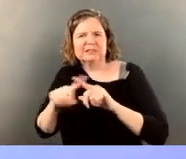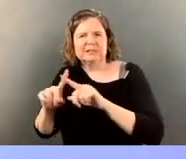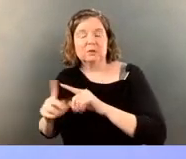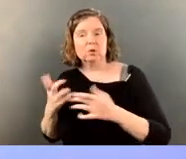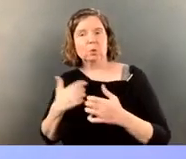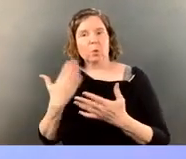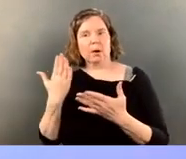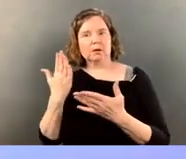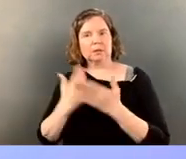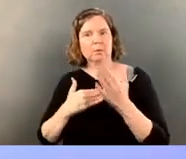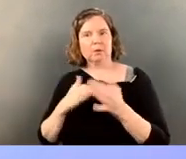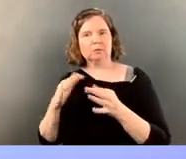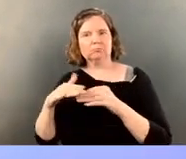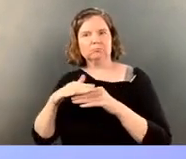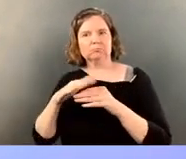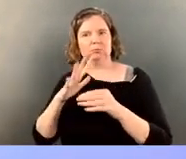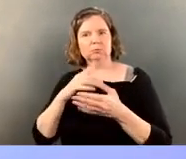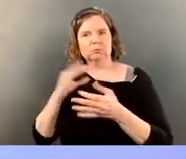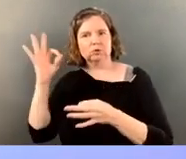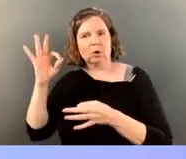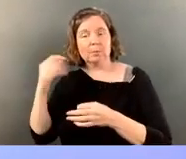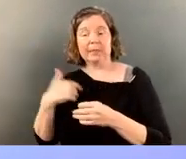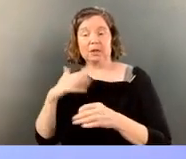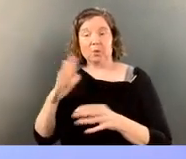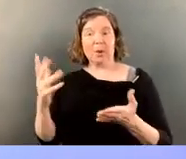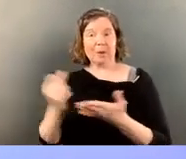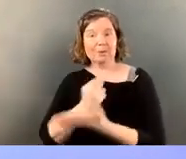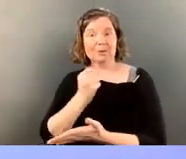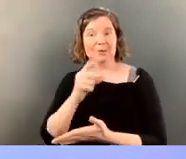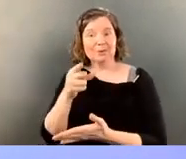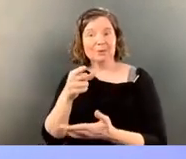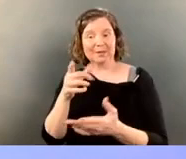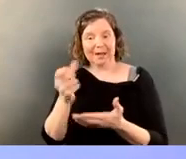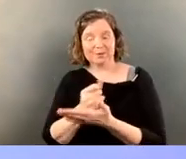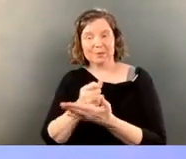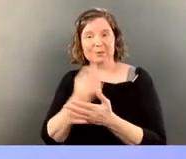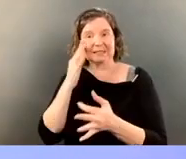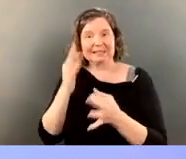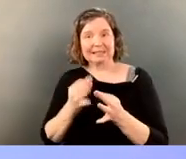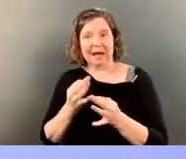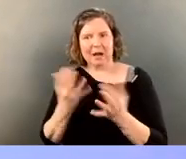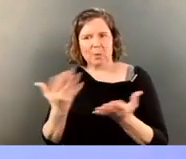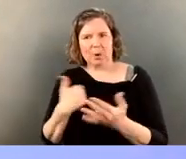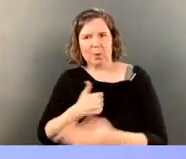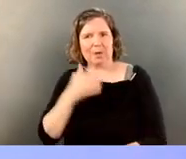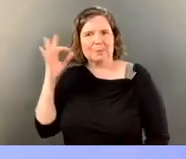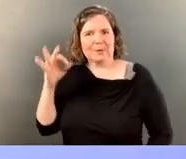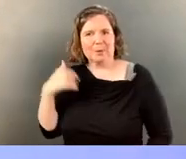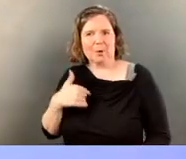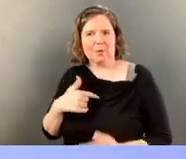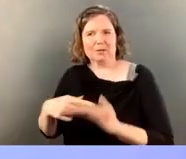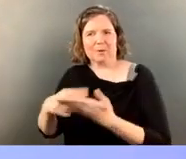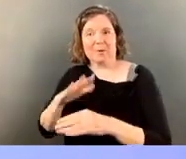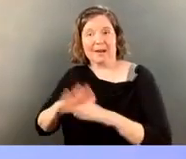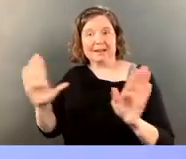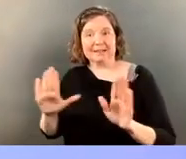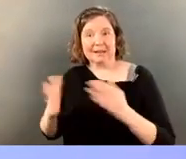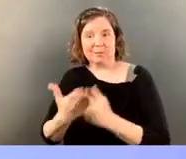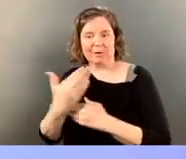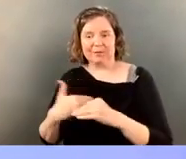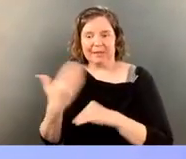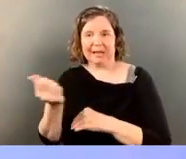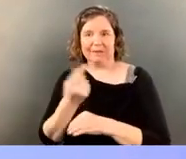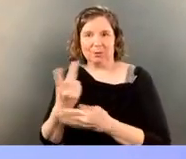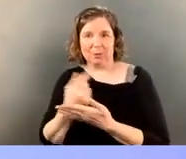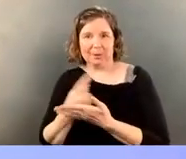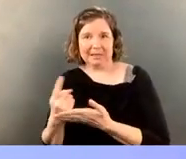somebody talk about on a church platform, this is your opportunity. You get the opportunity to decide what we preach, what we talk about on a Sunday for the next few